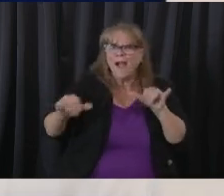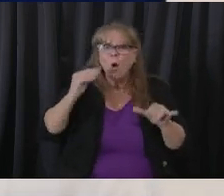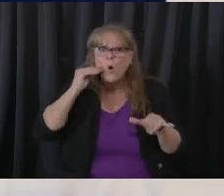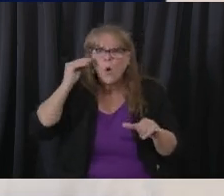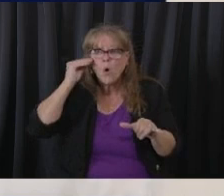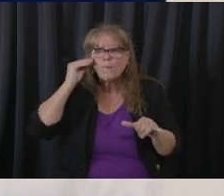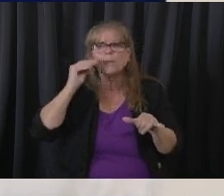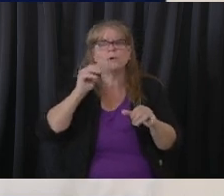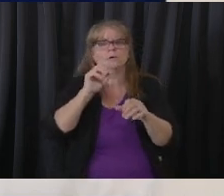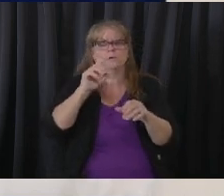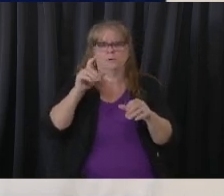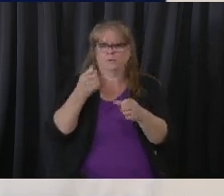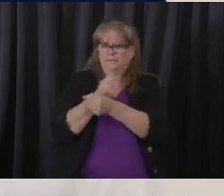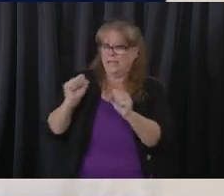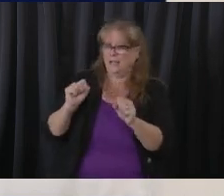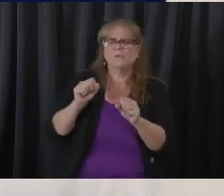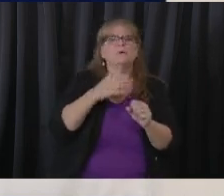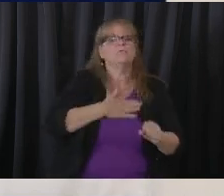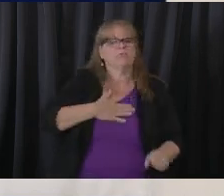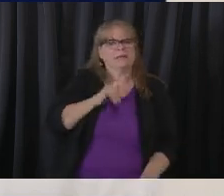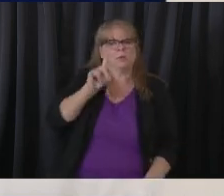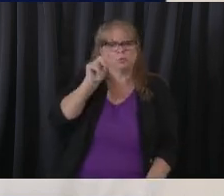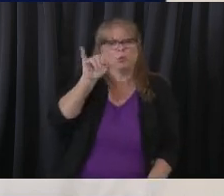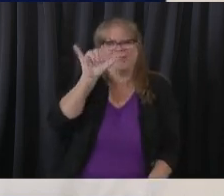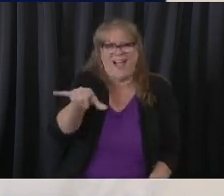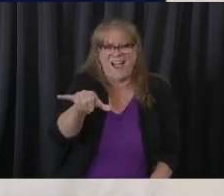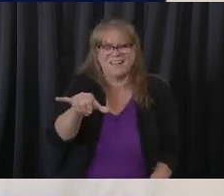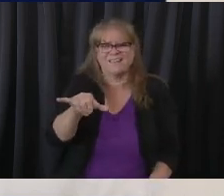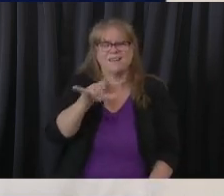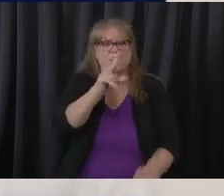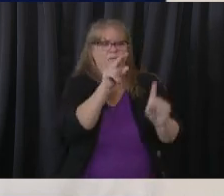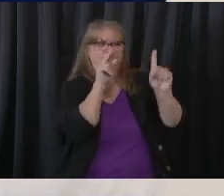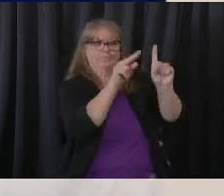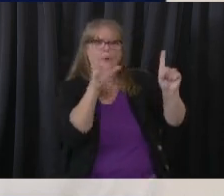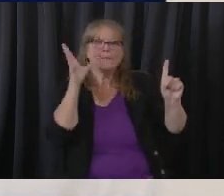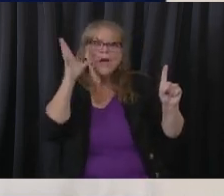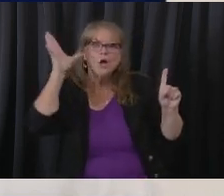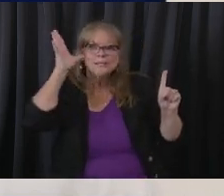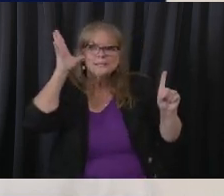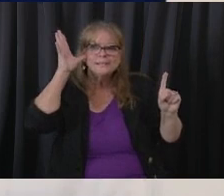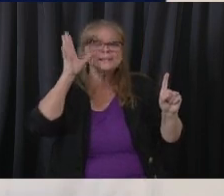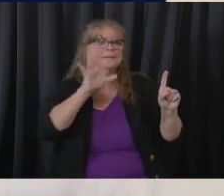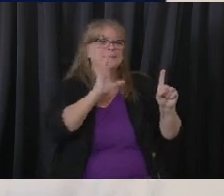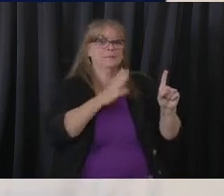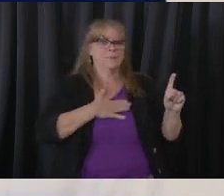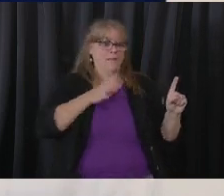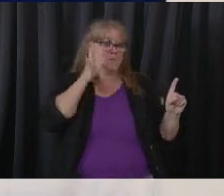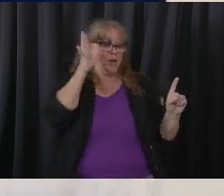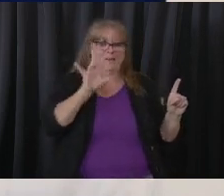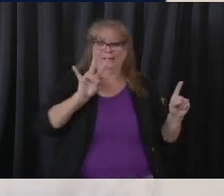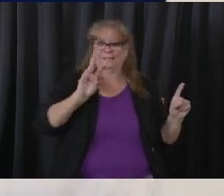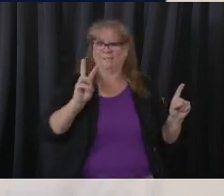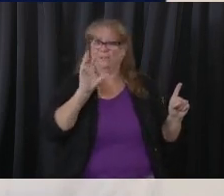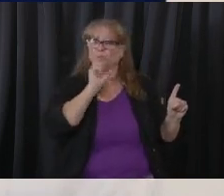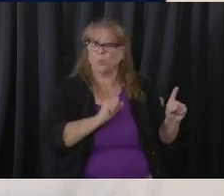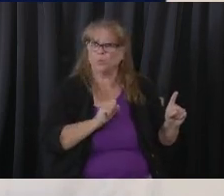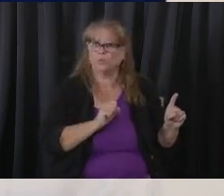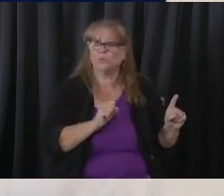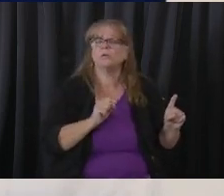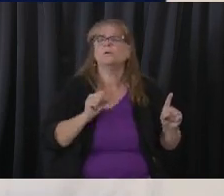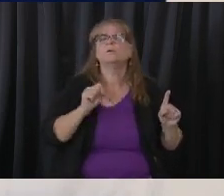76, are staying at home. In fact, my mom was very worried that she needed an emergency dental procedure. She went out, she had it done, she needed